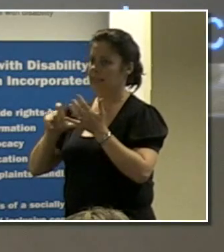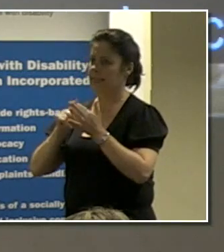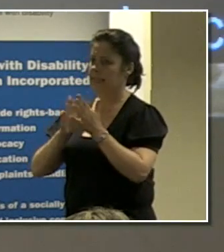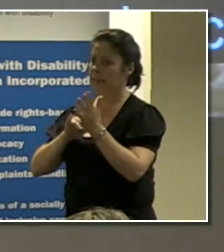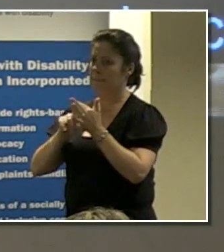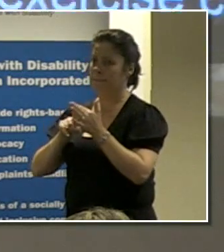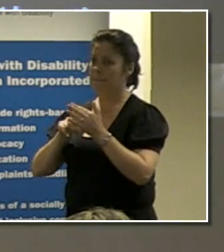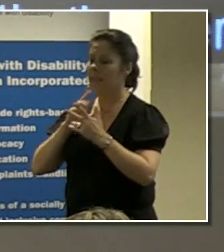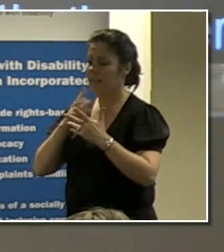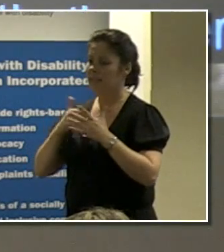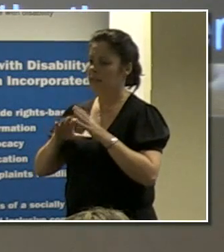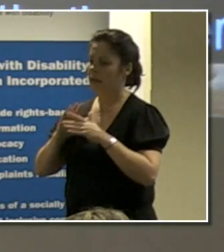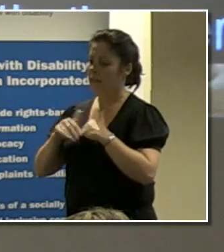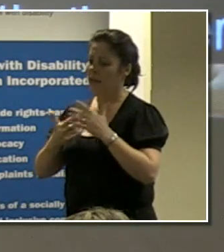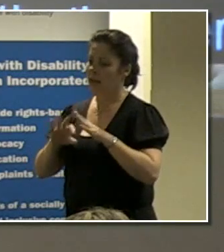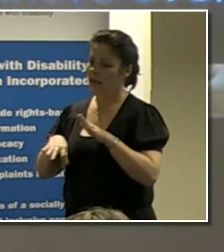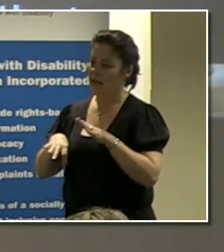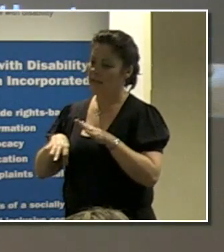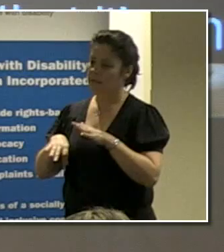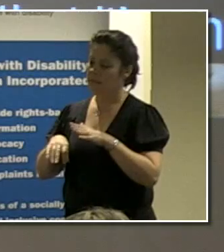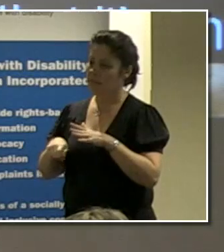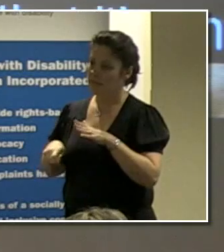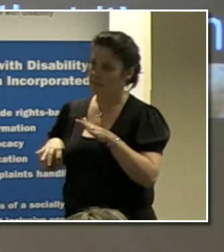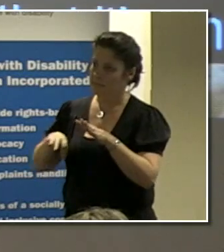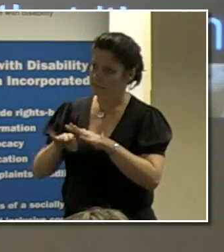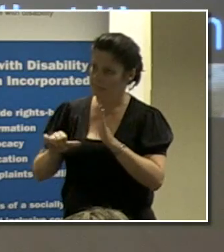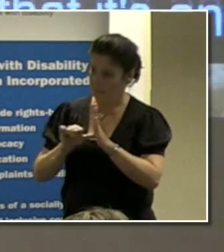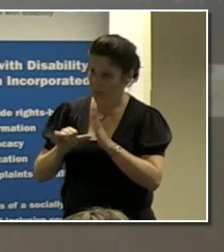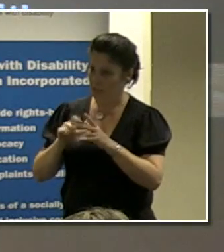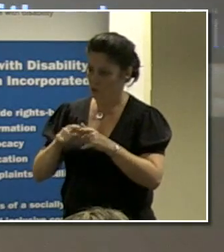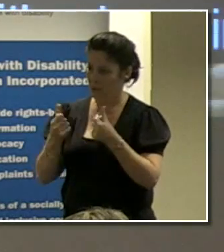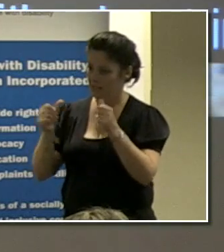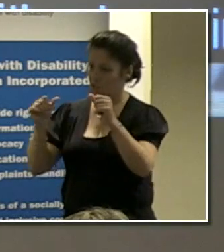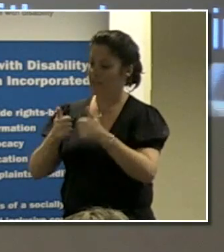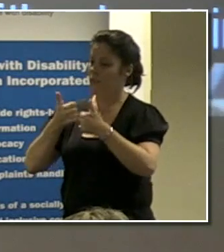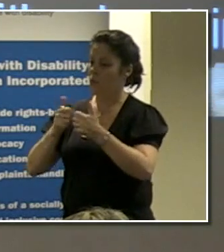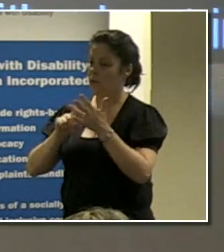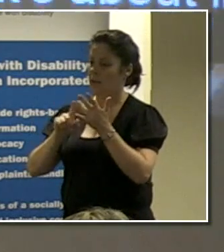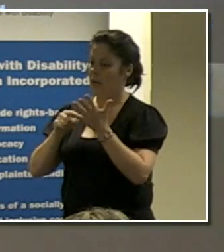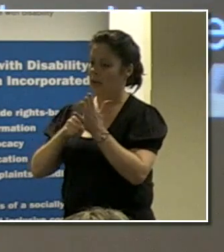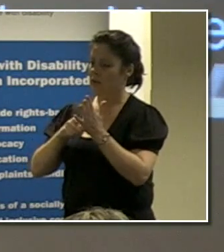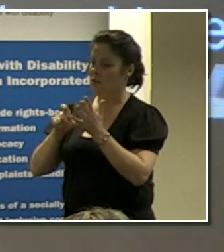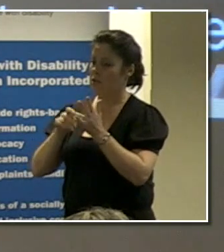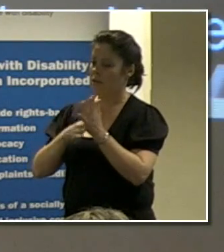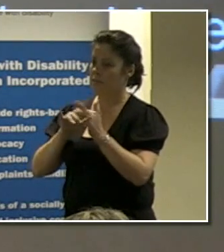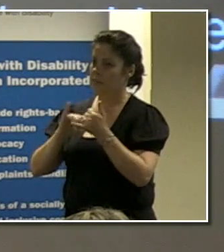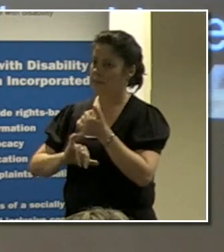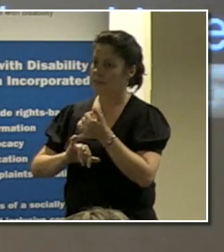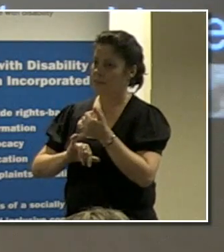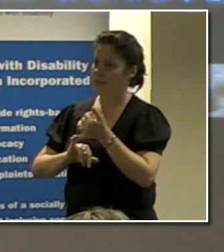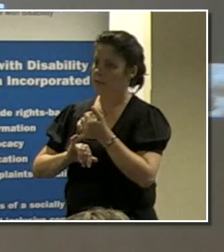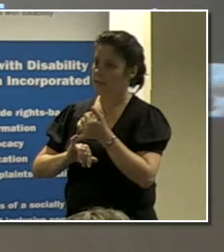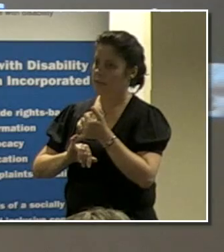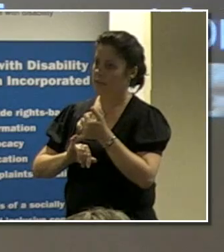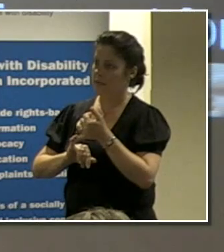that it's about investing in people to achieve good outcomes, which is great for the person, is actually, and it makes this an